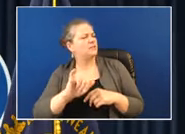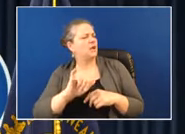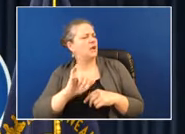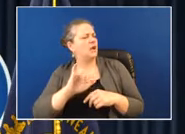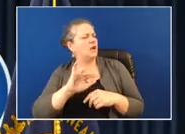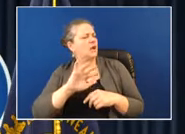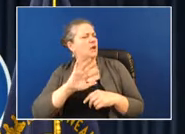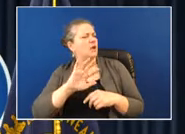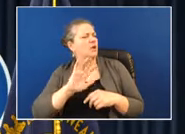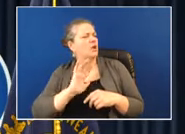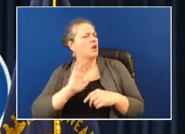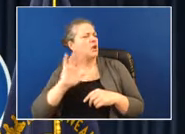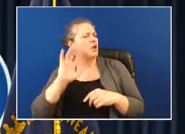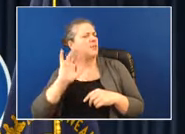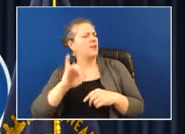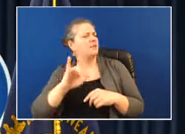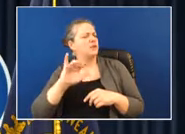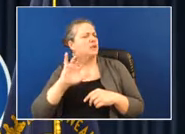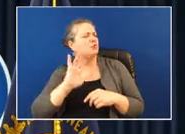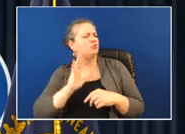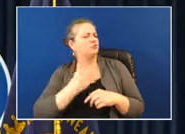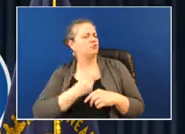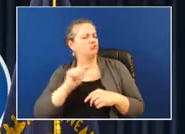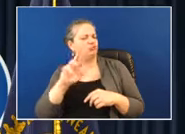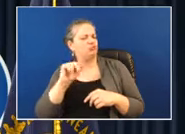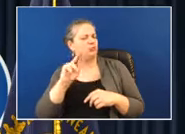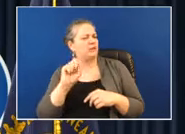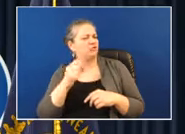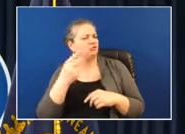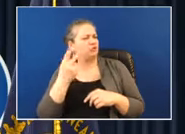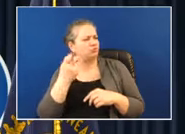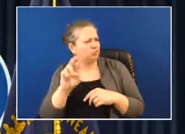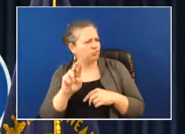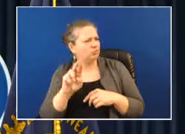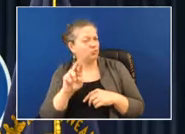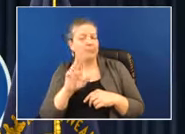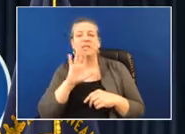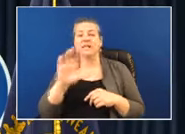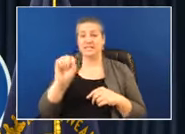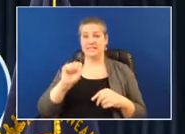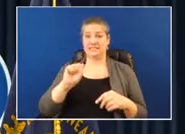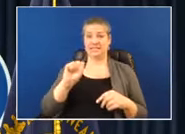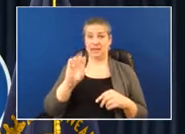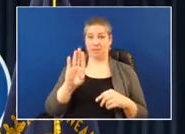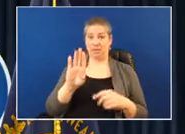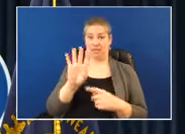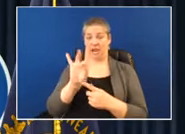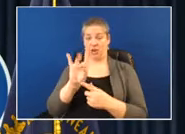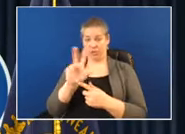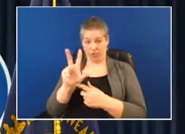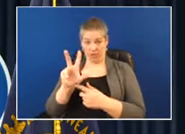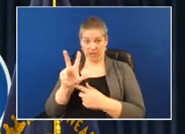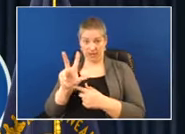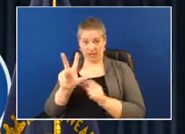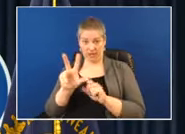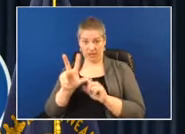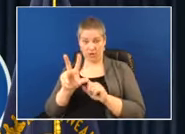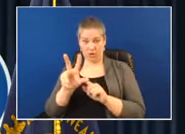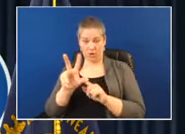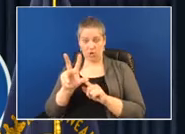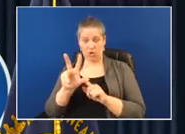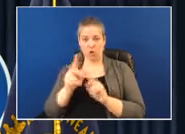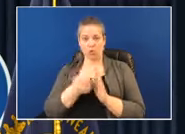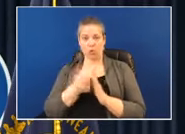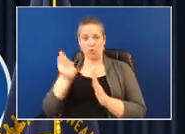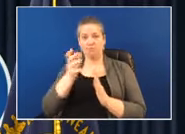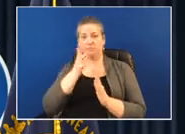superintendents more in charge of school districts. So Senate Bill 83 removes parents from having